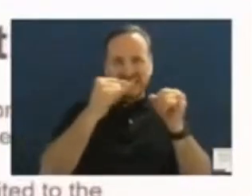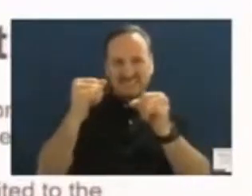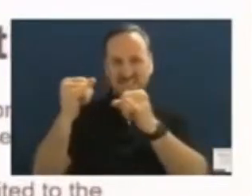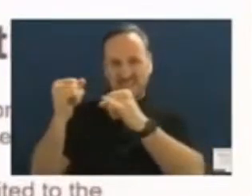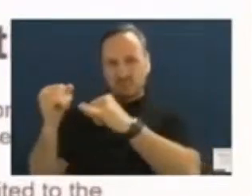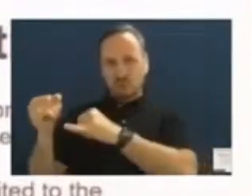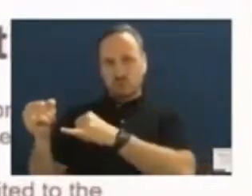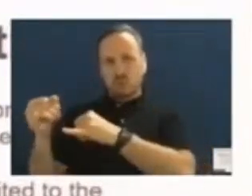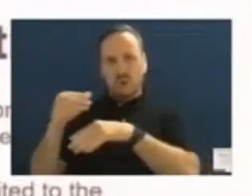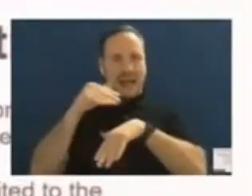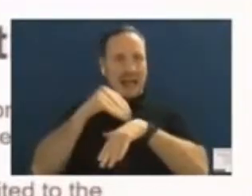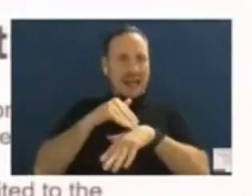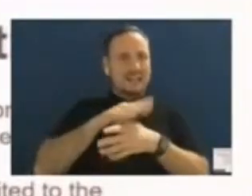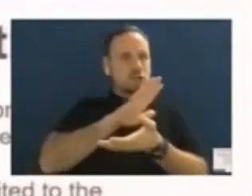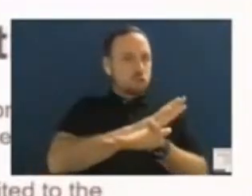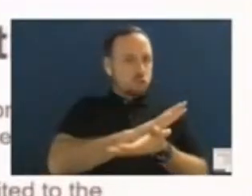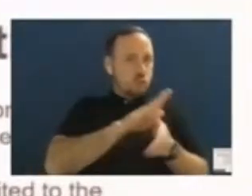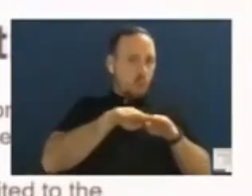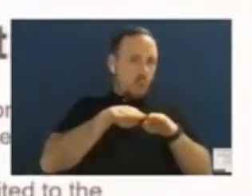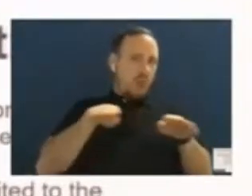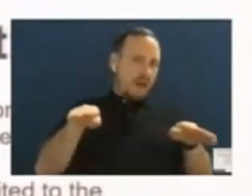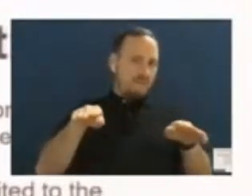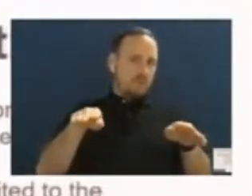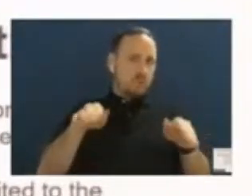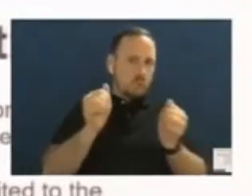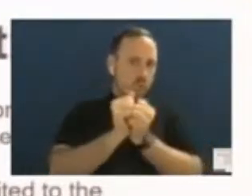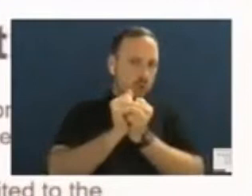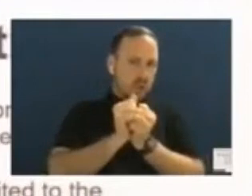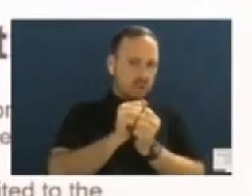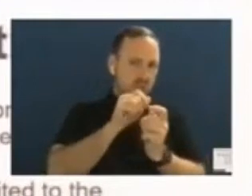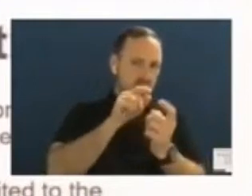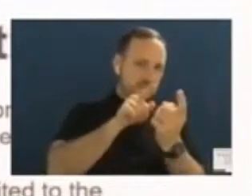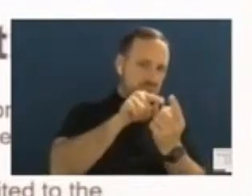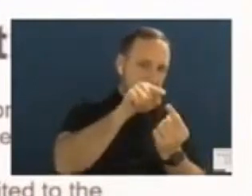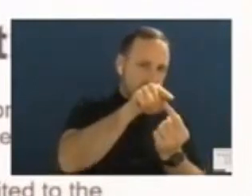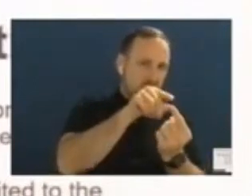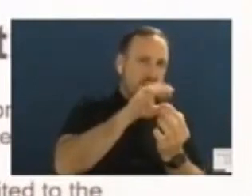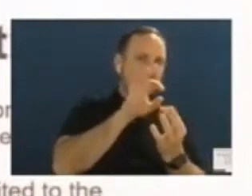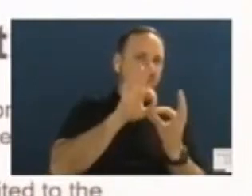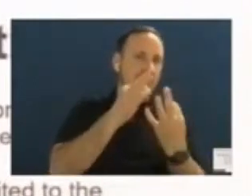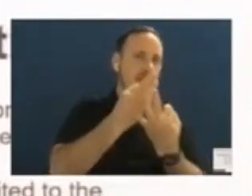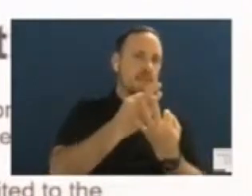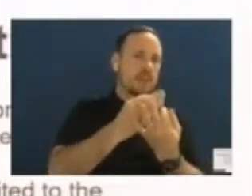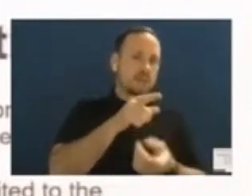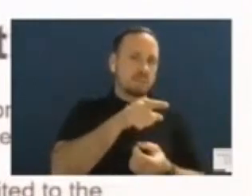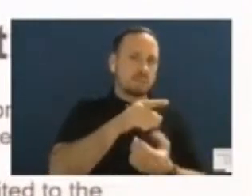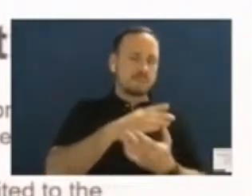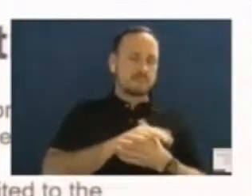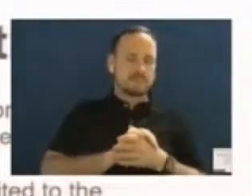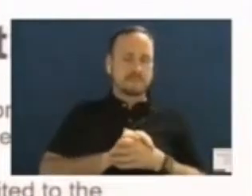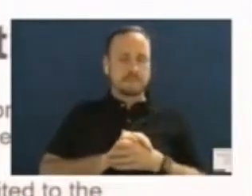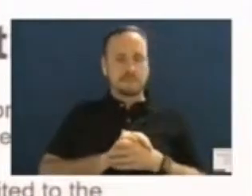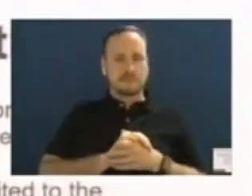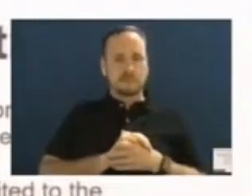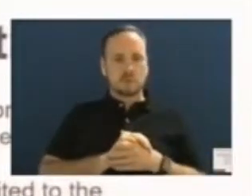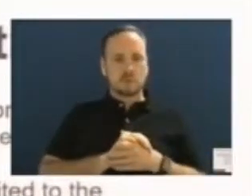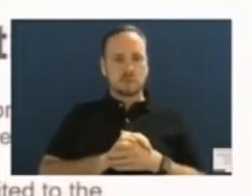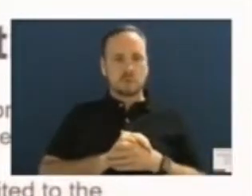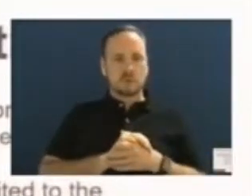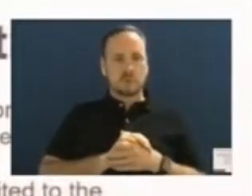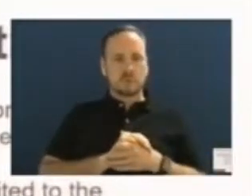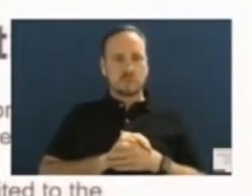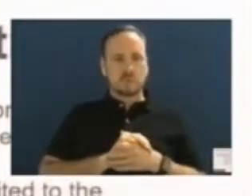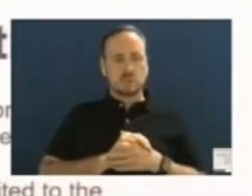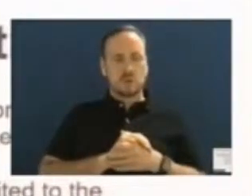level with each of our respective families. So as a result of our student assignment guidance and attendant guidance given